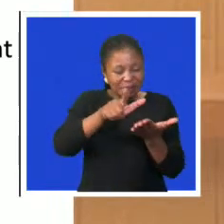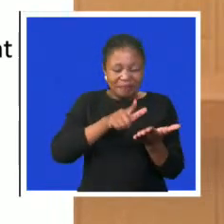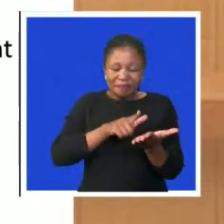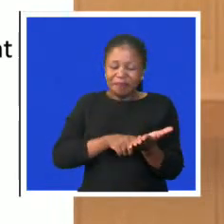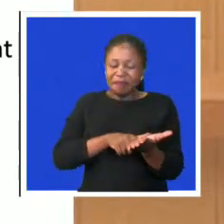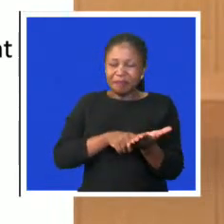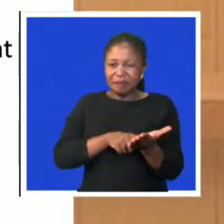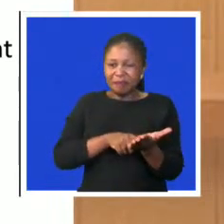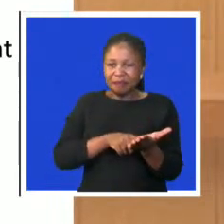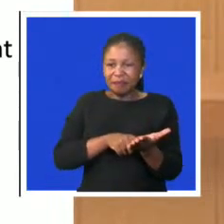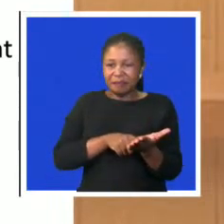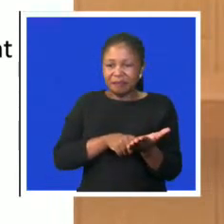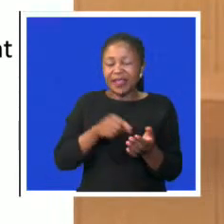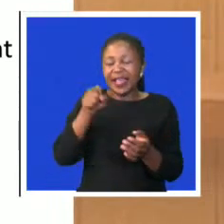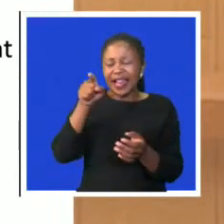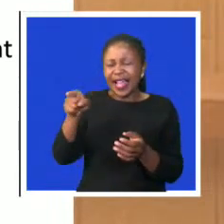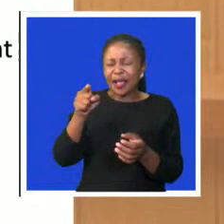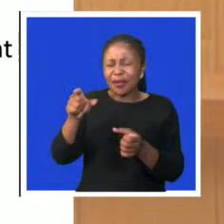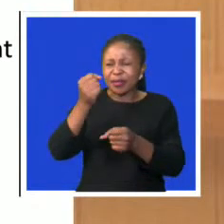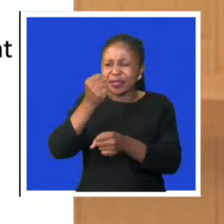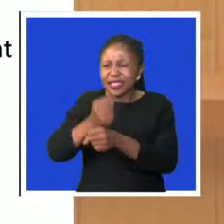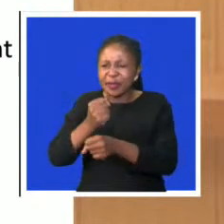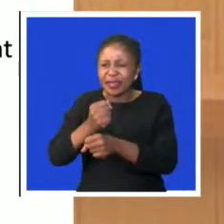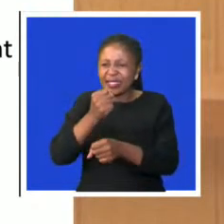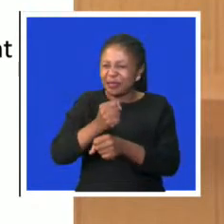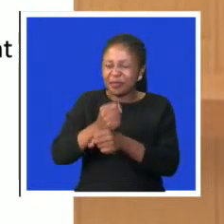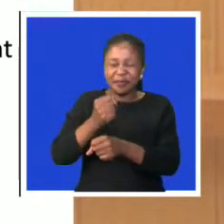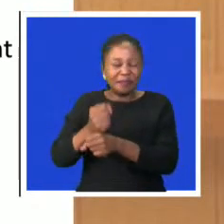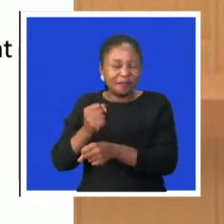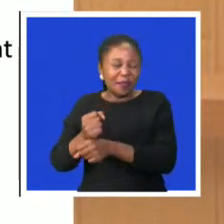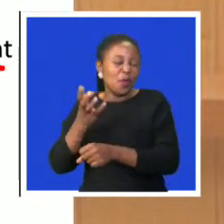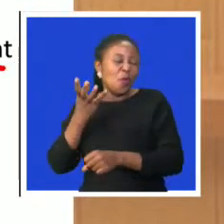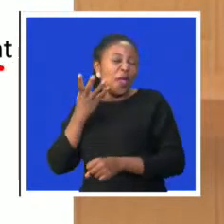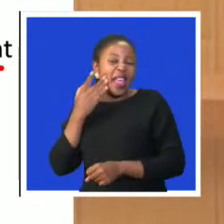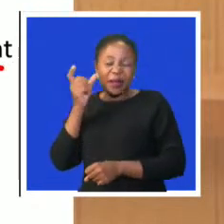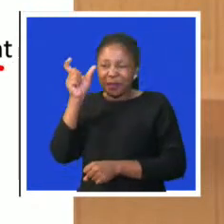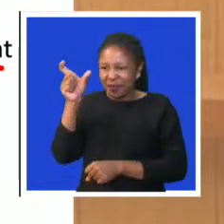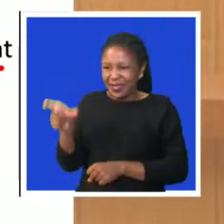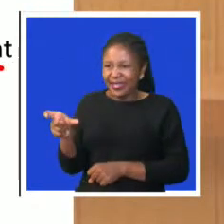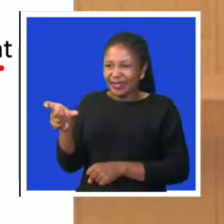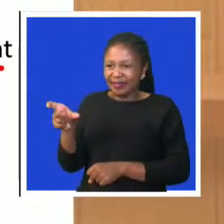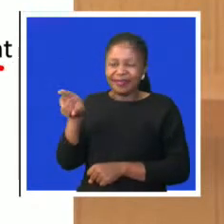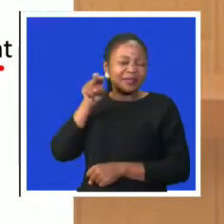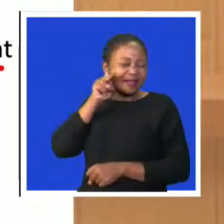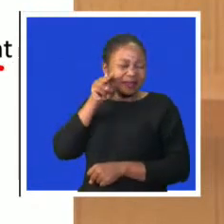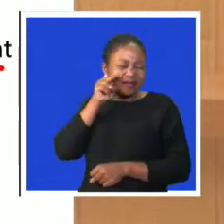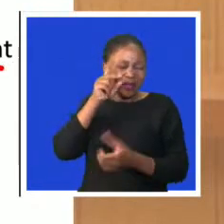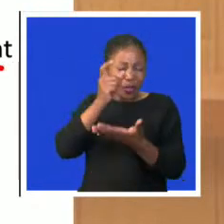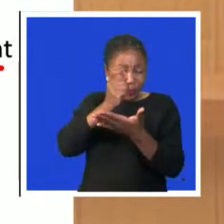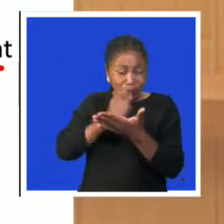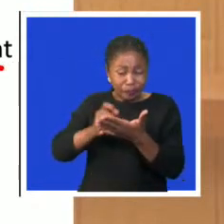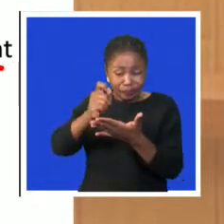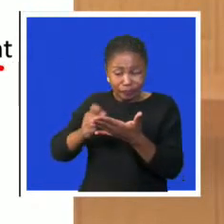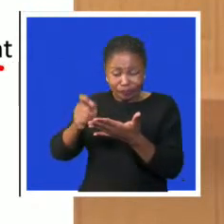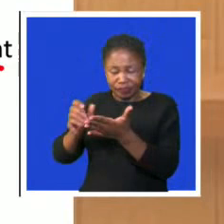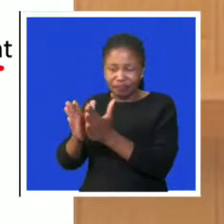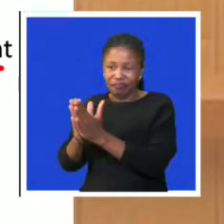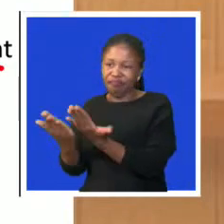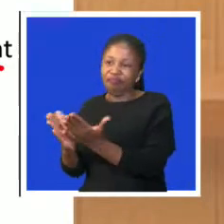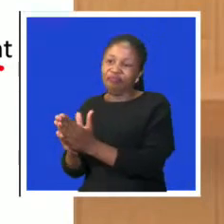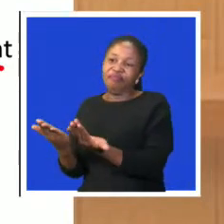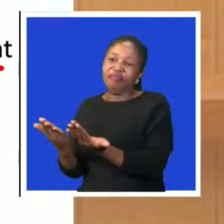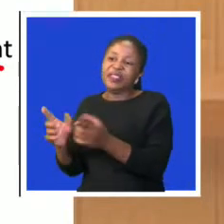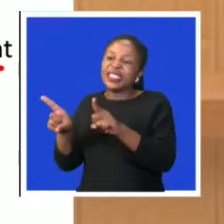were hired when someone needed a written document or to interpret a